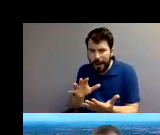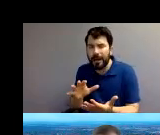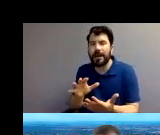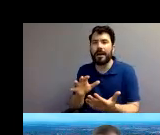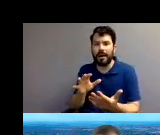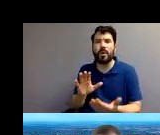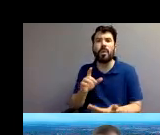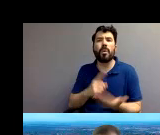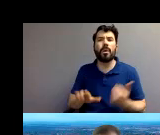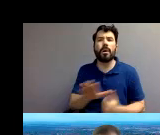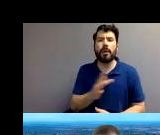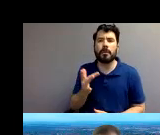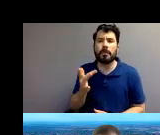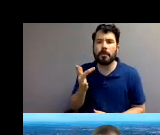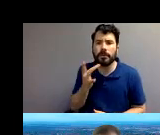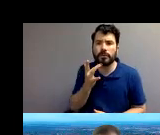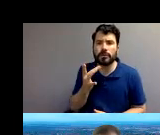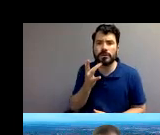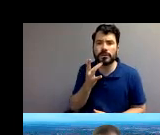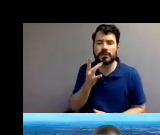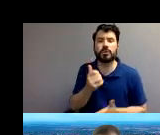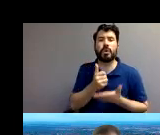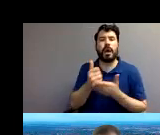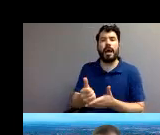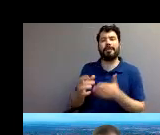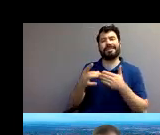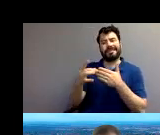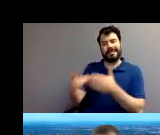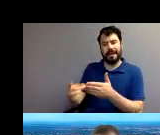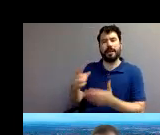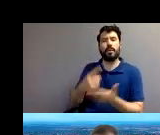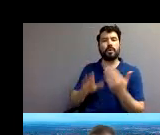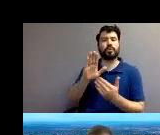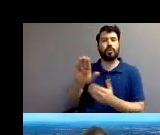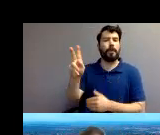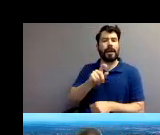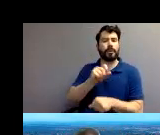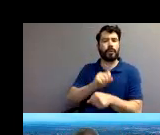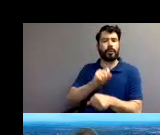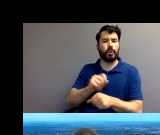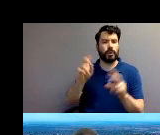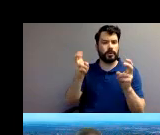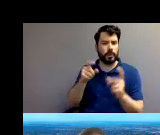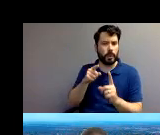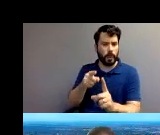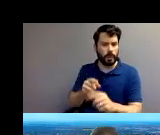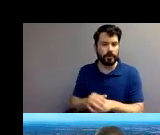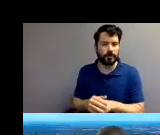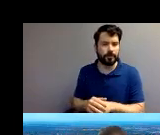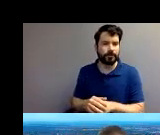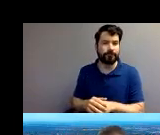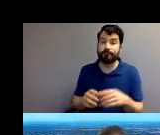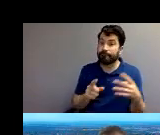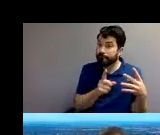in planning the remote return to work strategies for them. Thanks, Dee. And how about the second one there?